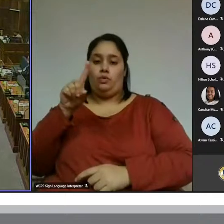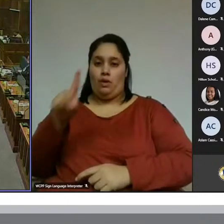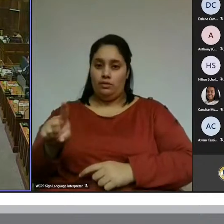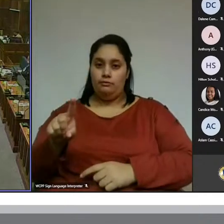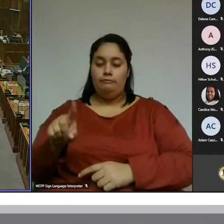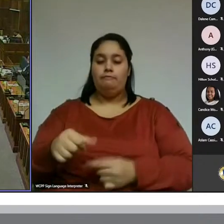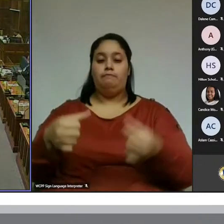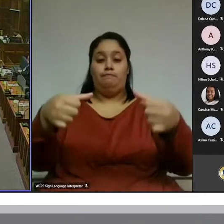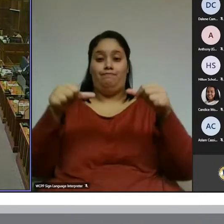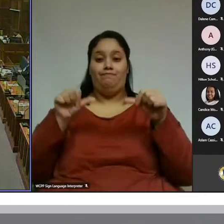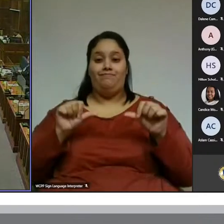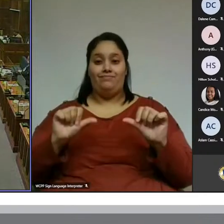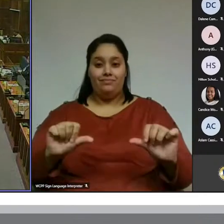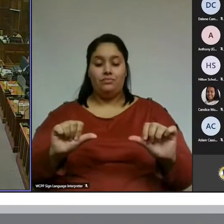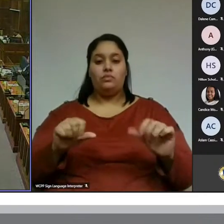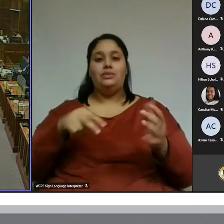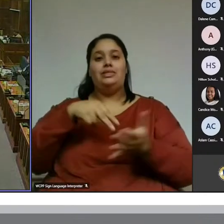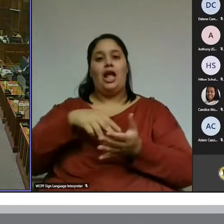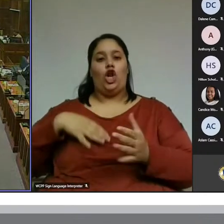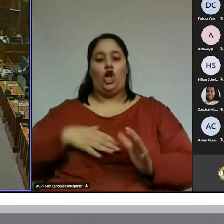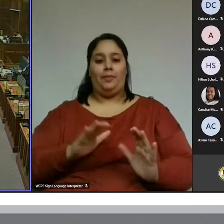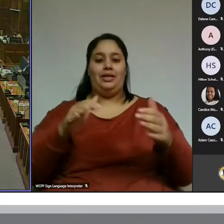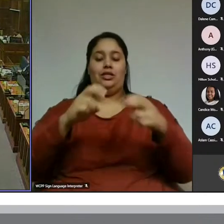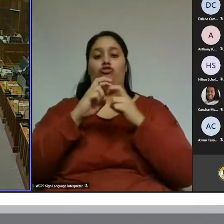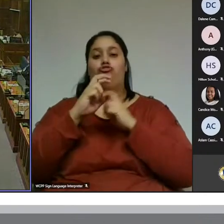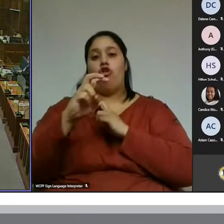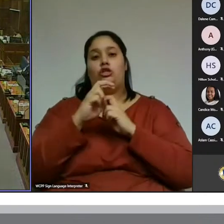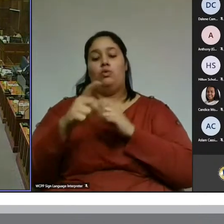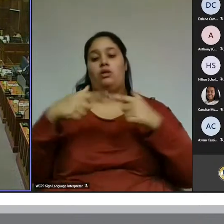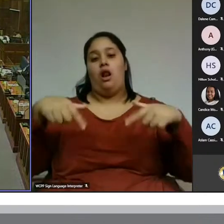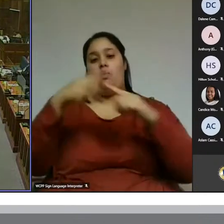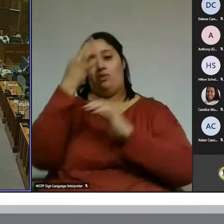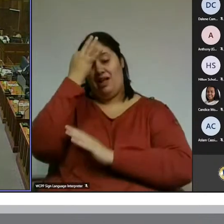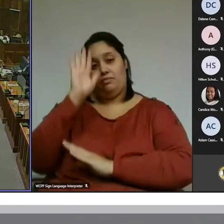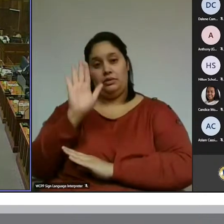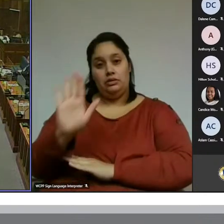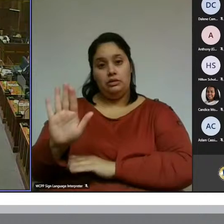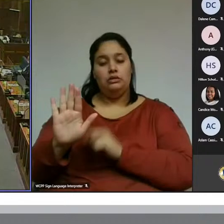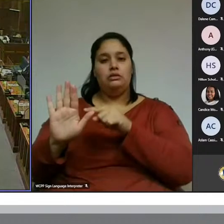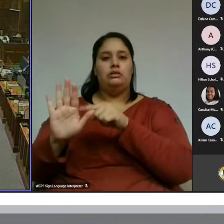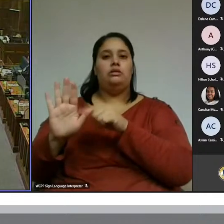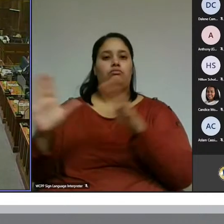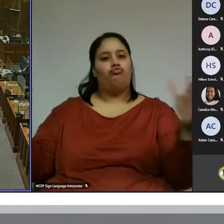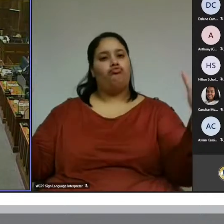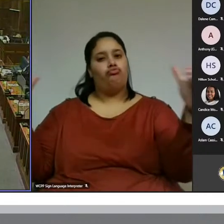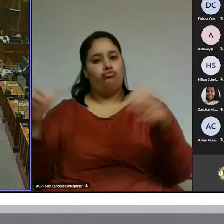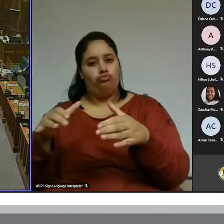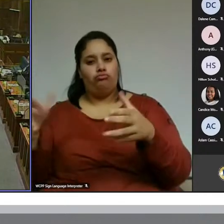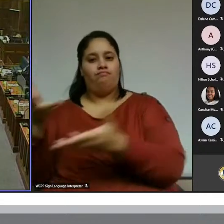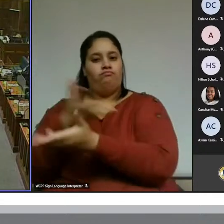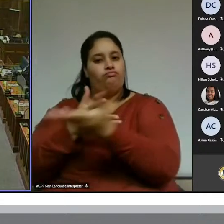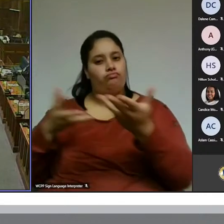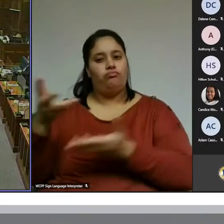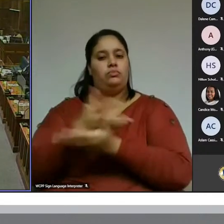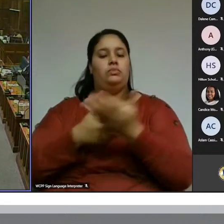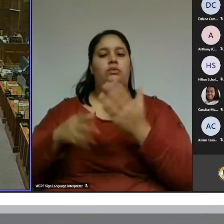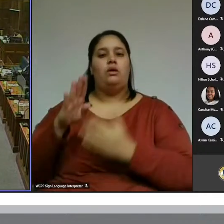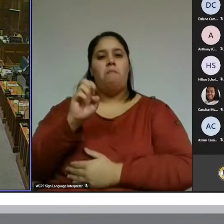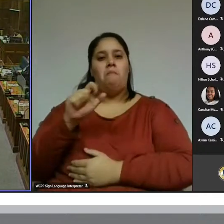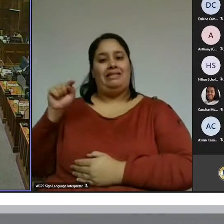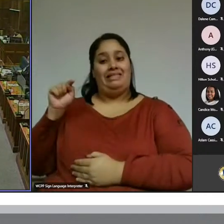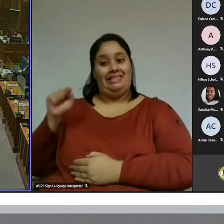2021. And then the Standing Committee on Transport and Local Government commenced dealing with the bill on